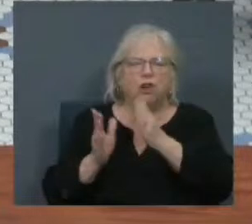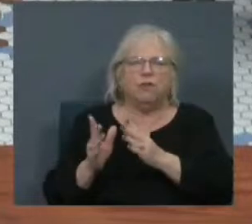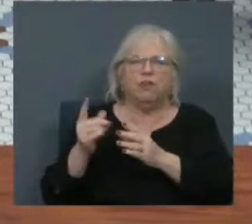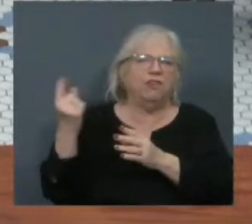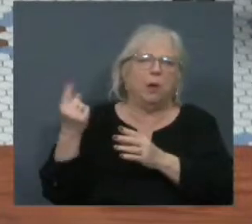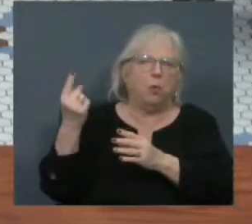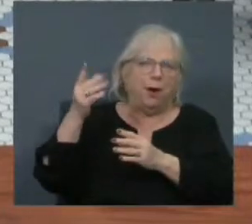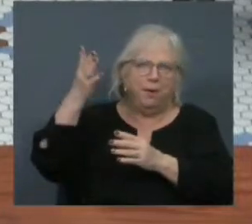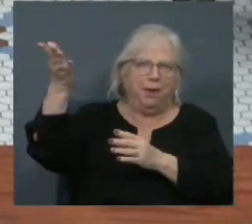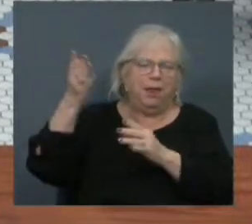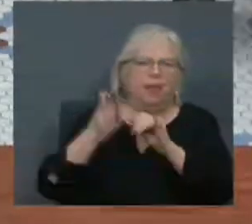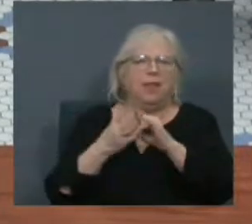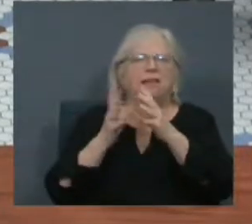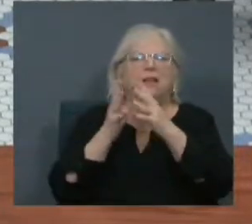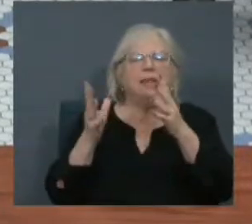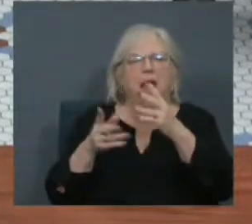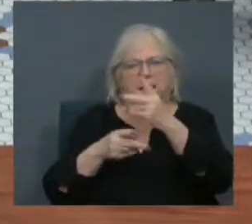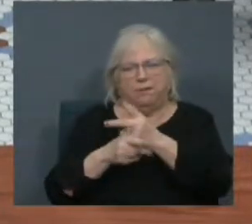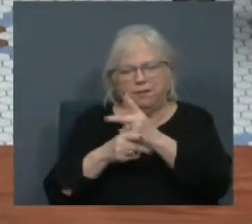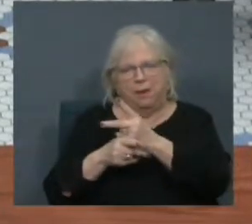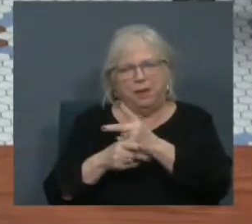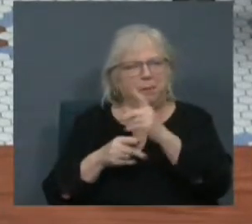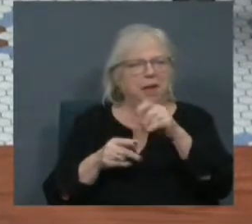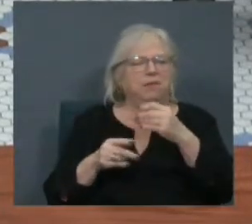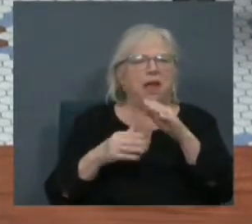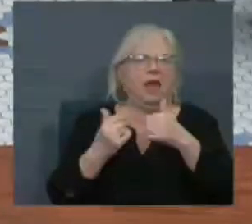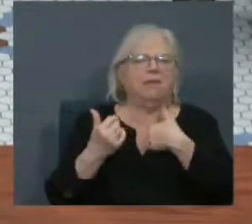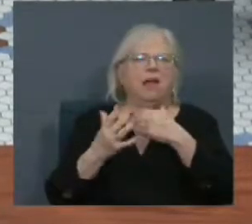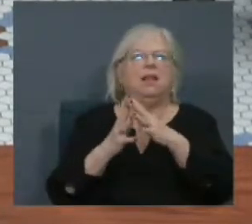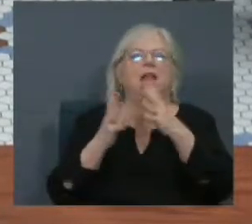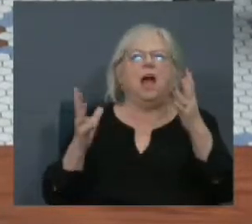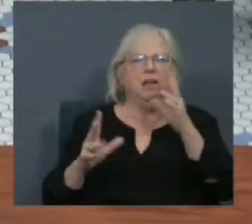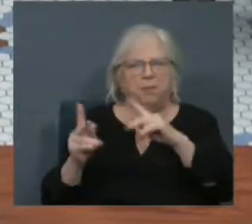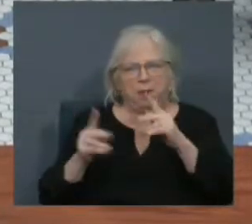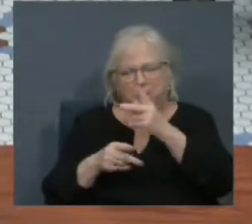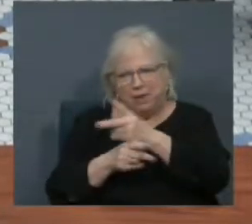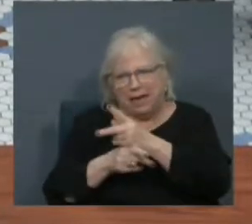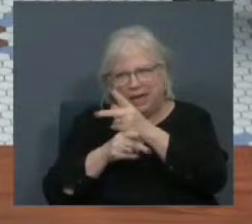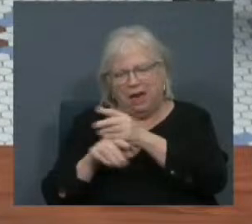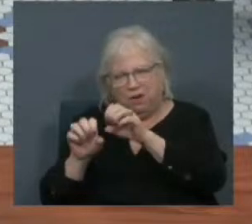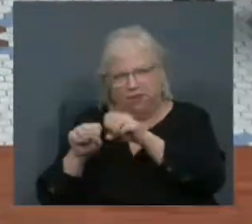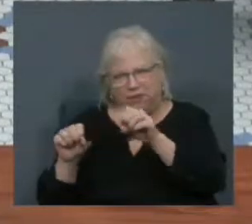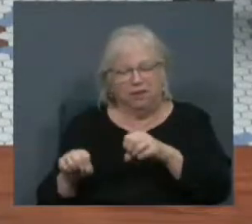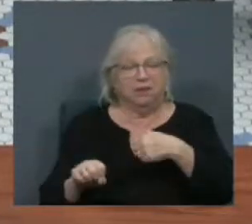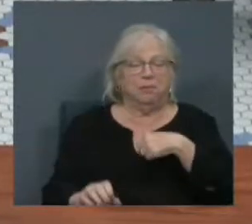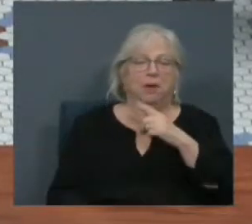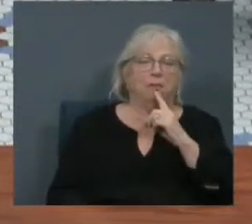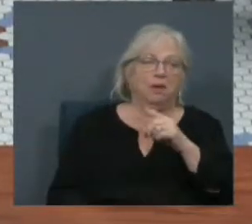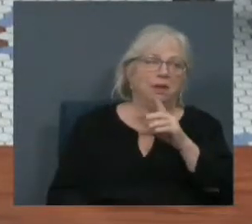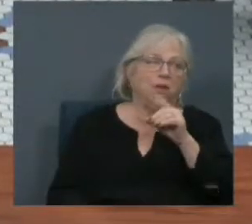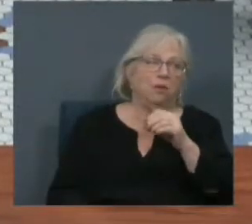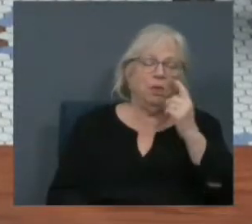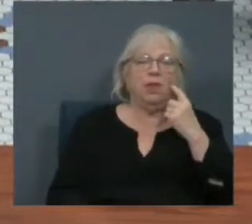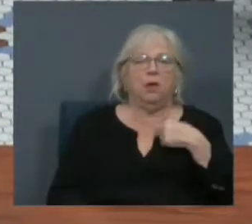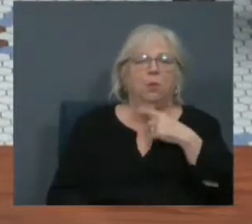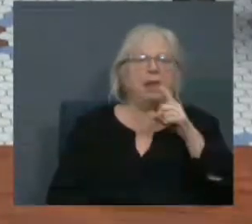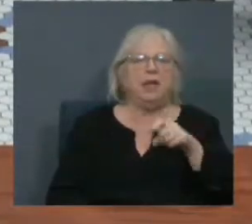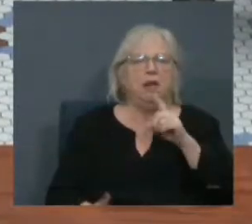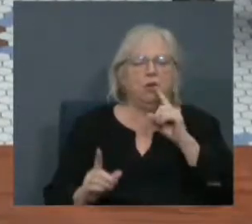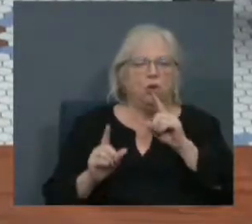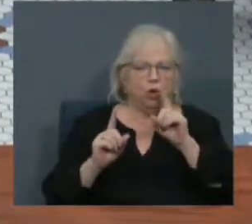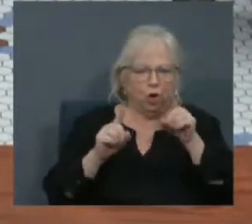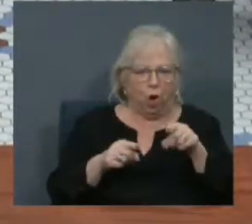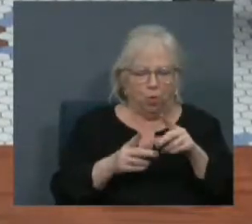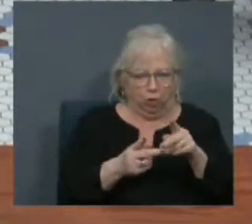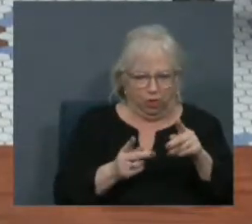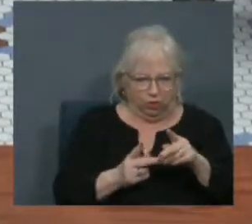That's a whole lot of upkeep. You have to have a whole lot of people taking care of it. I just really do think that we need to go to the source,